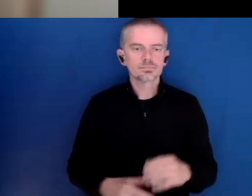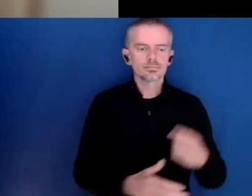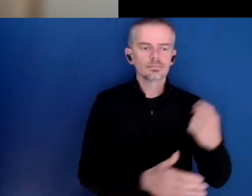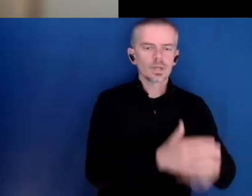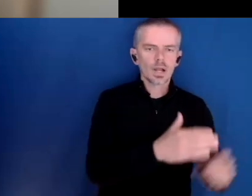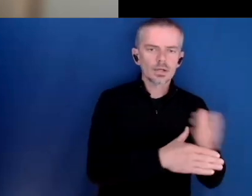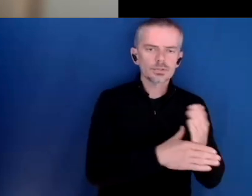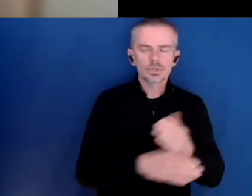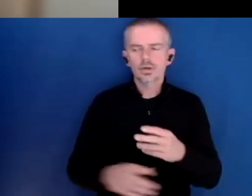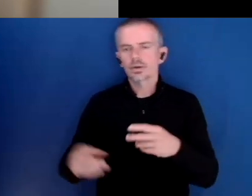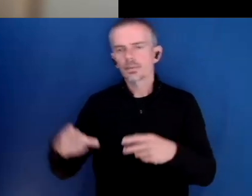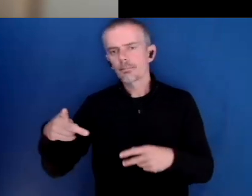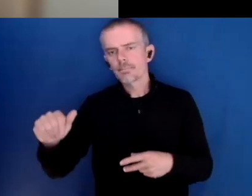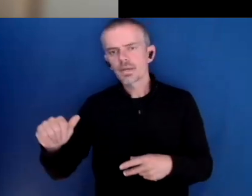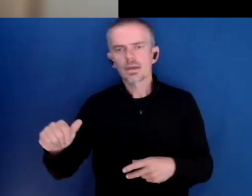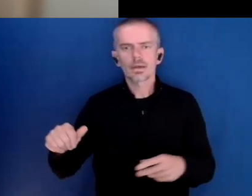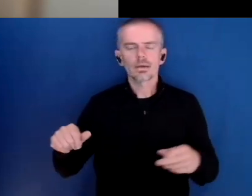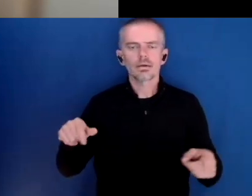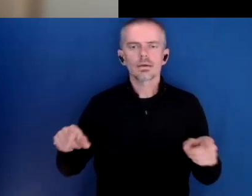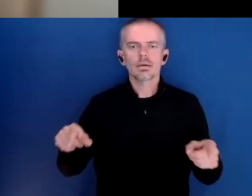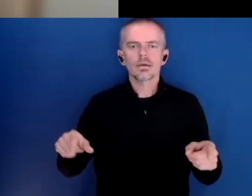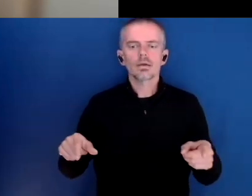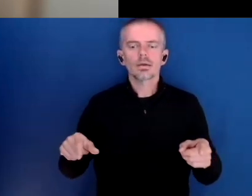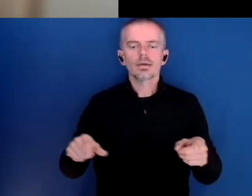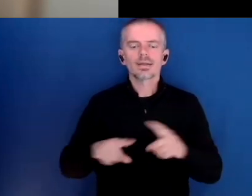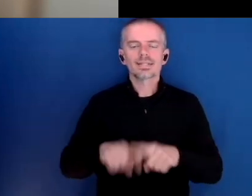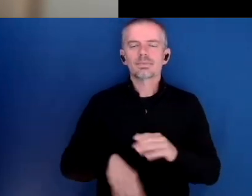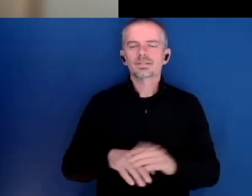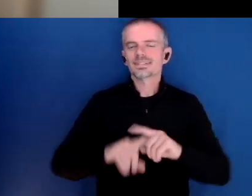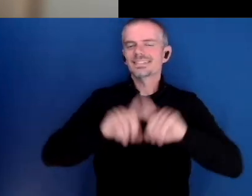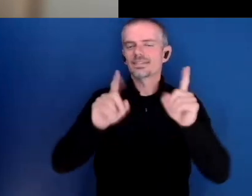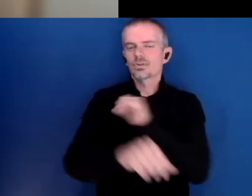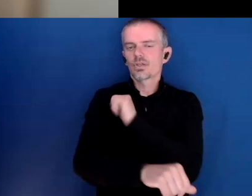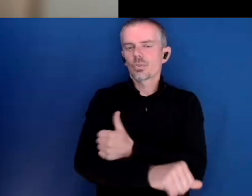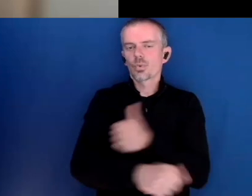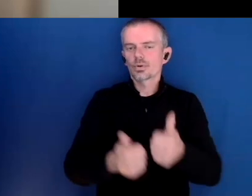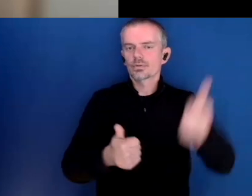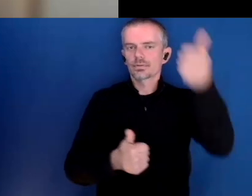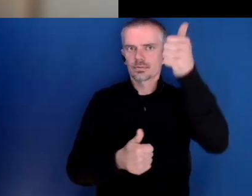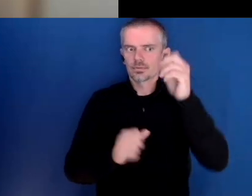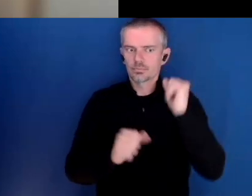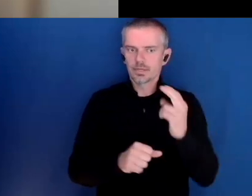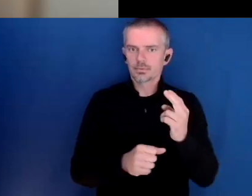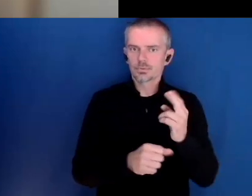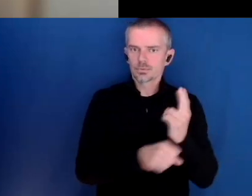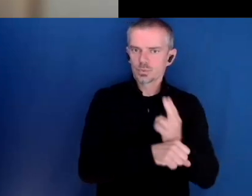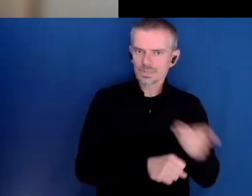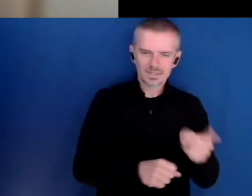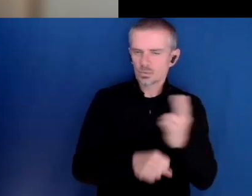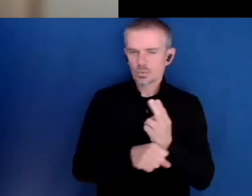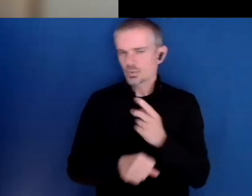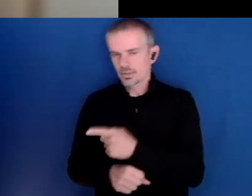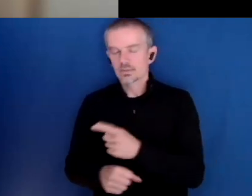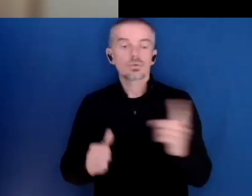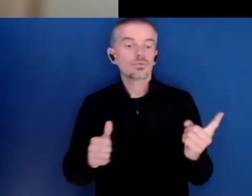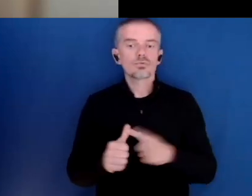the participating agreement. We utilize different authorities to implement those instruments. So we would first need to know what's the type